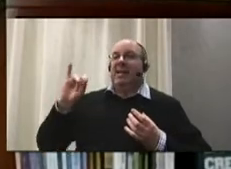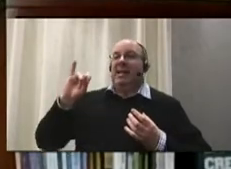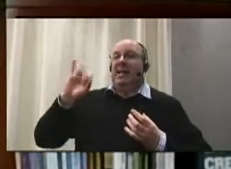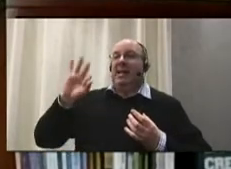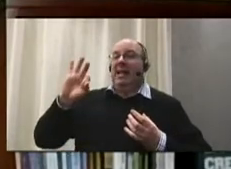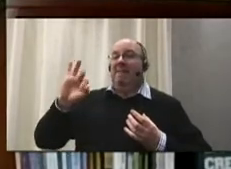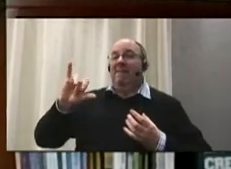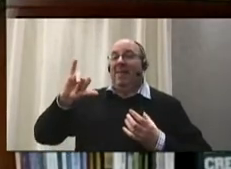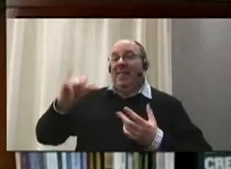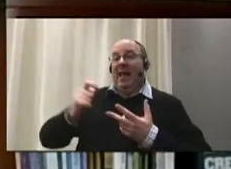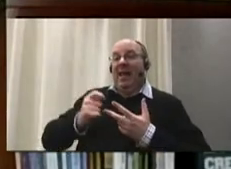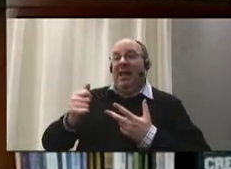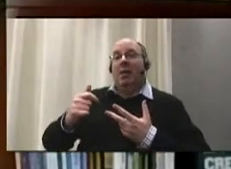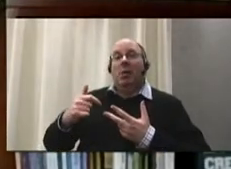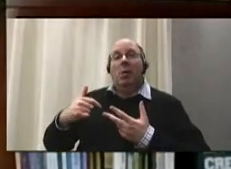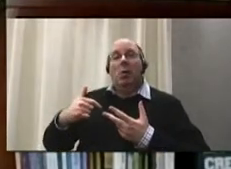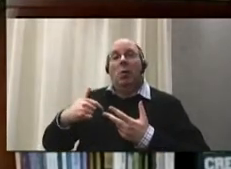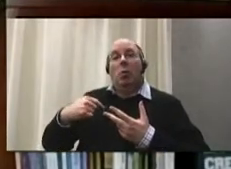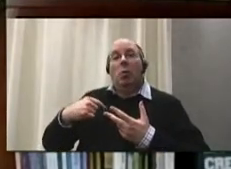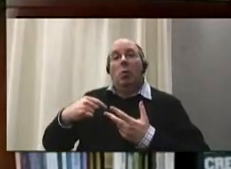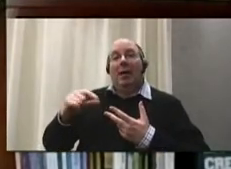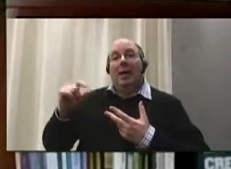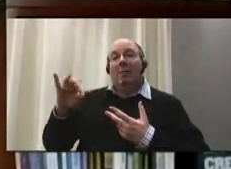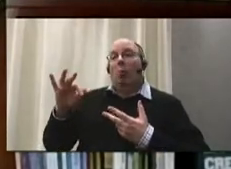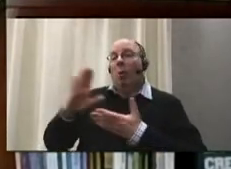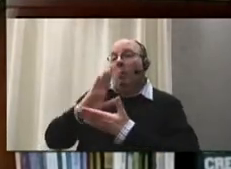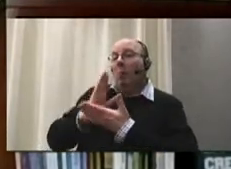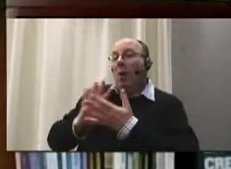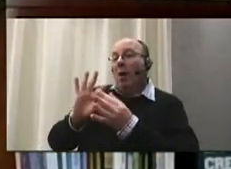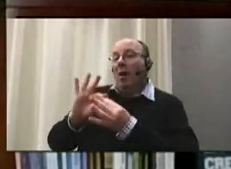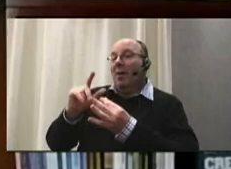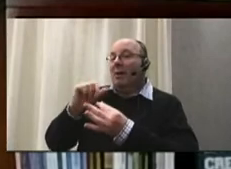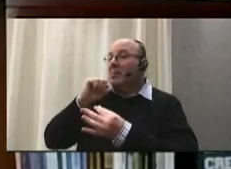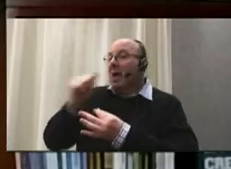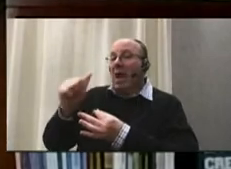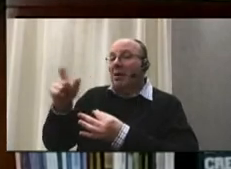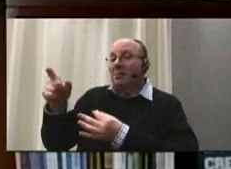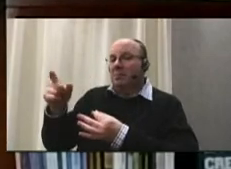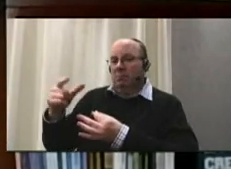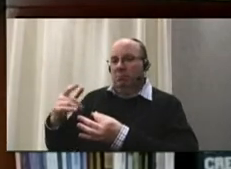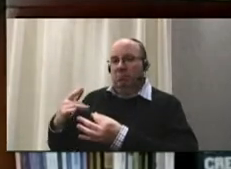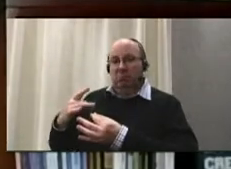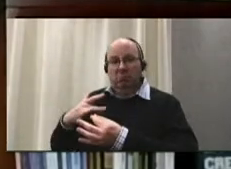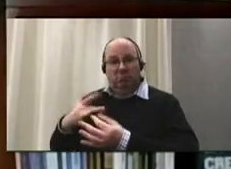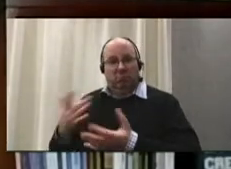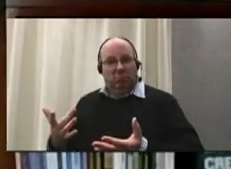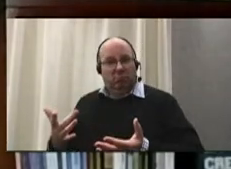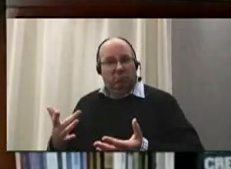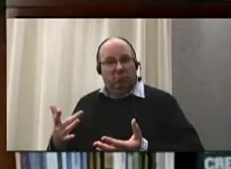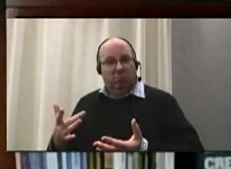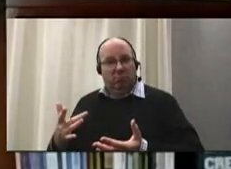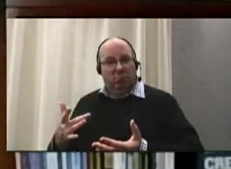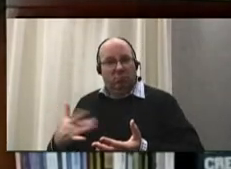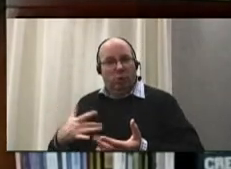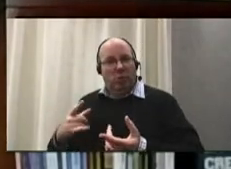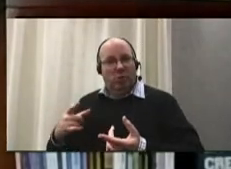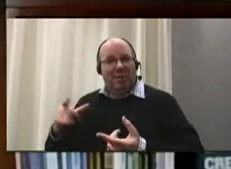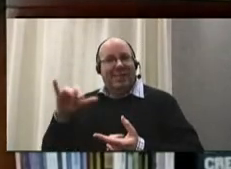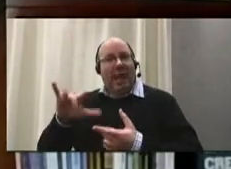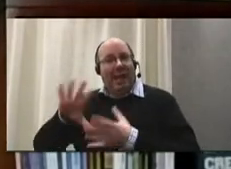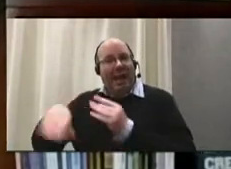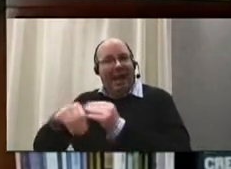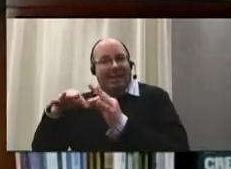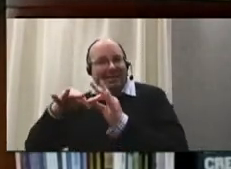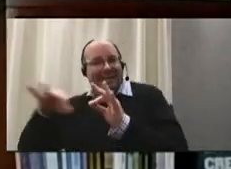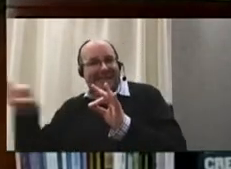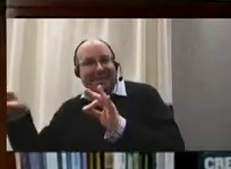would be moving. If that one piece of guidance was not there, I would see no reason why we wouldn't move to 5 days immediately. So that's the best